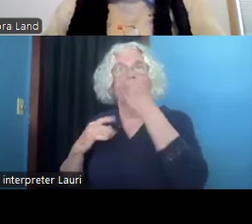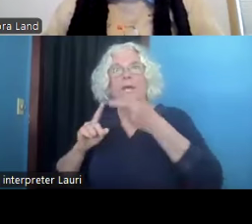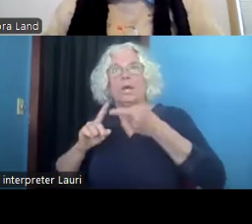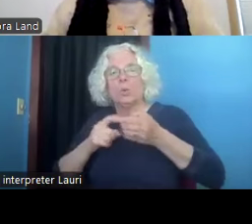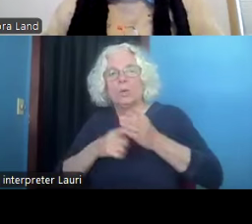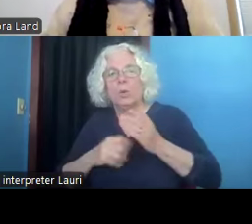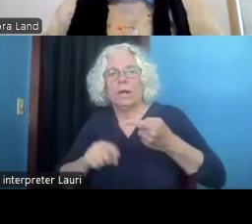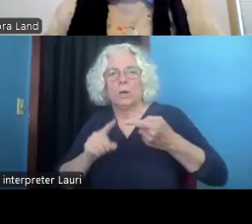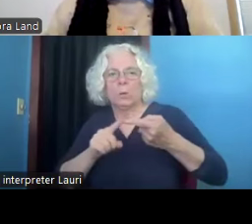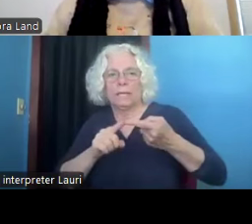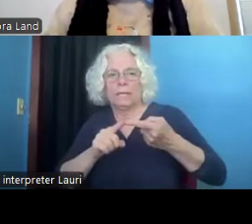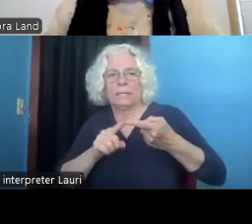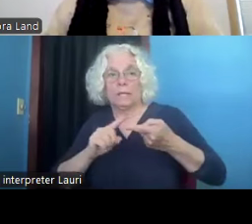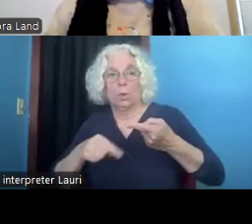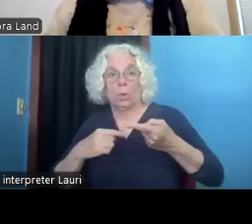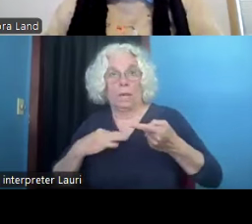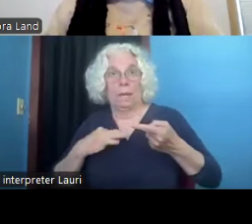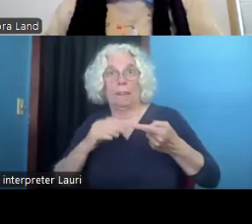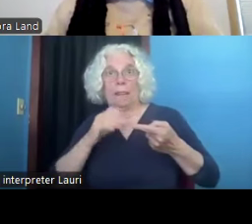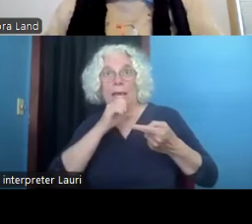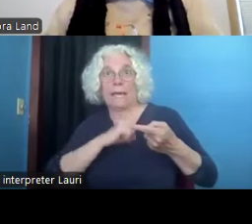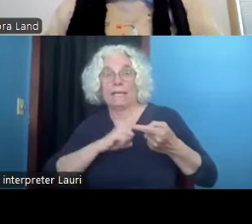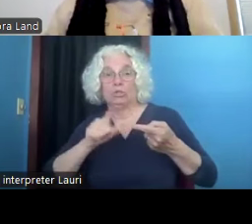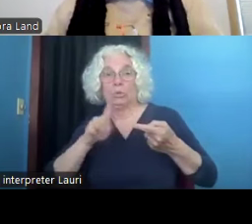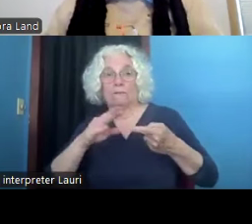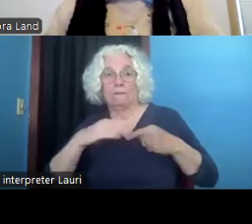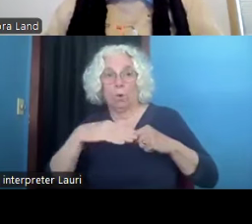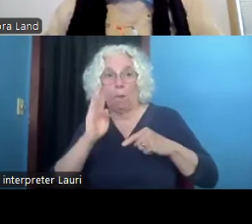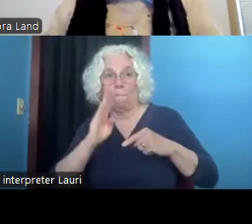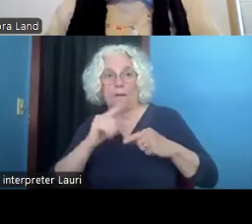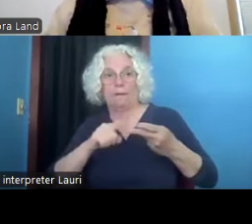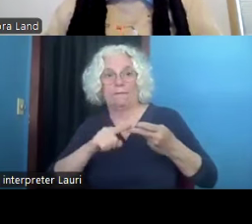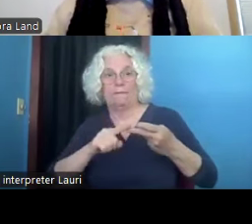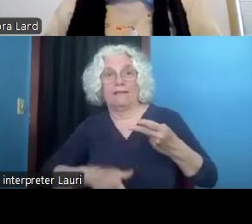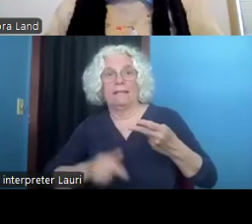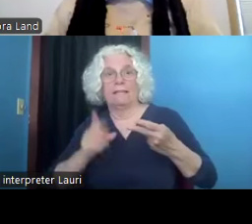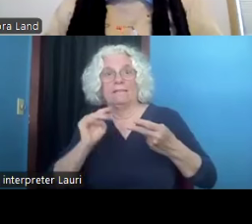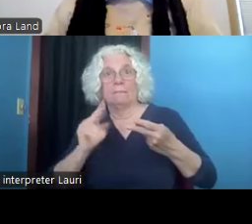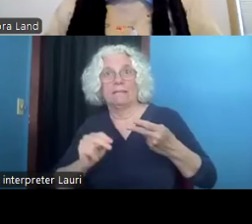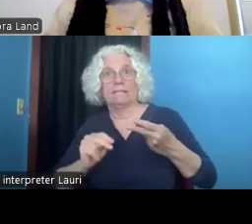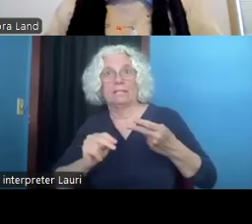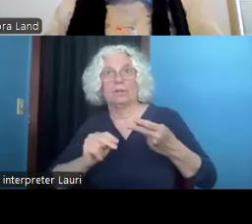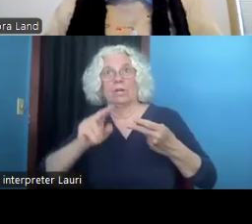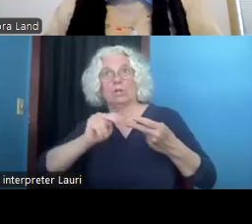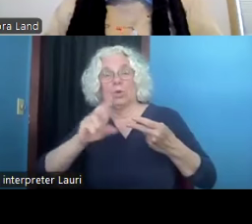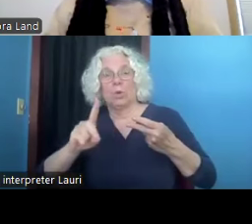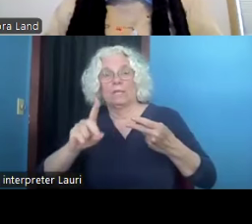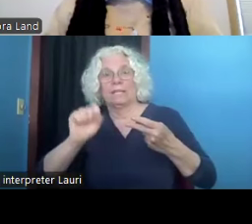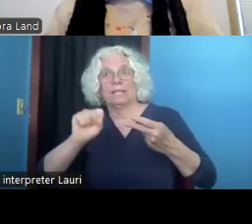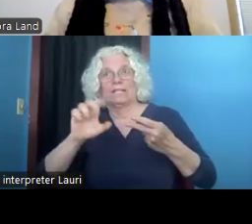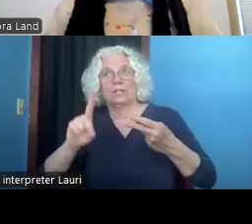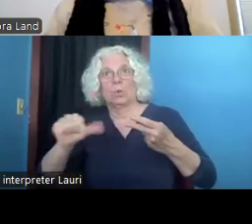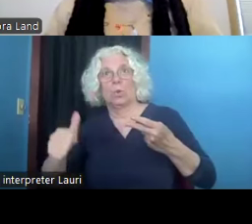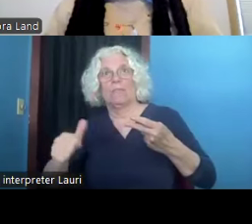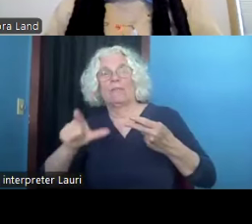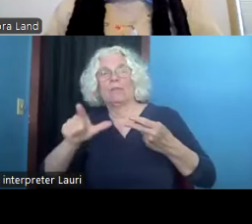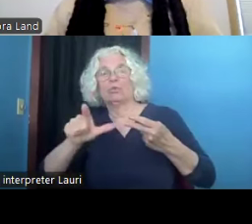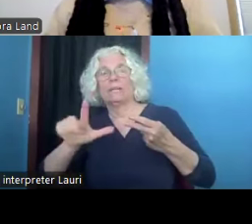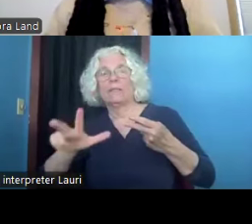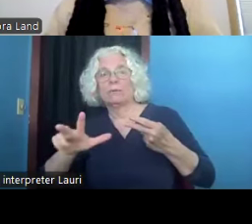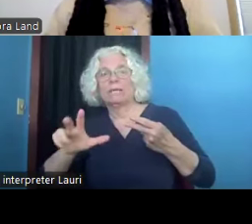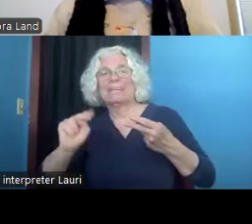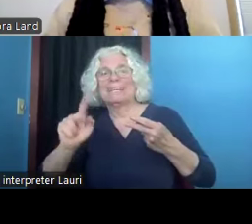age at the time of application, a resident of Minnesota, North Dakota, South Dakota, or one of the 23 native